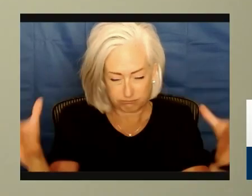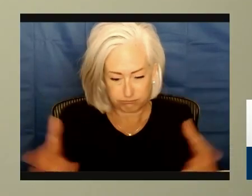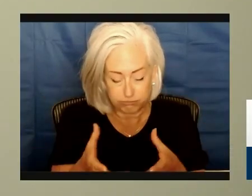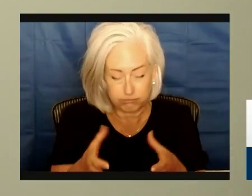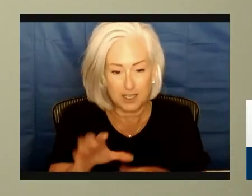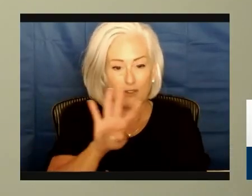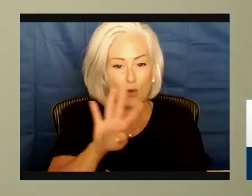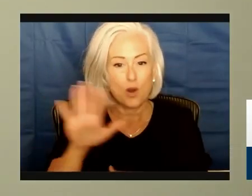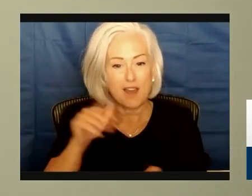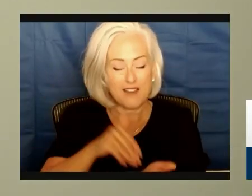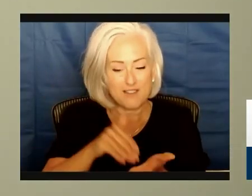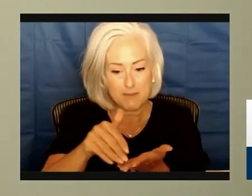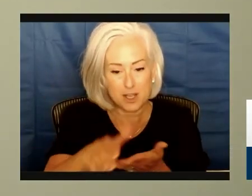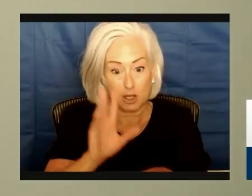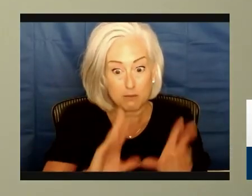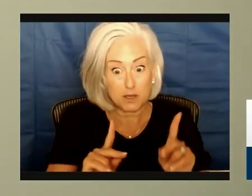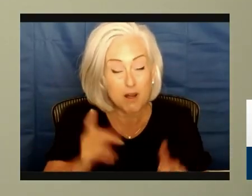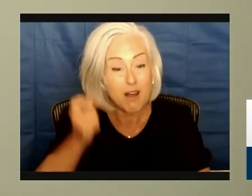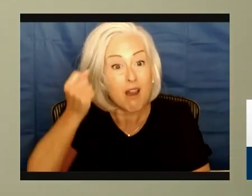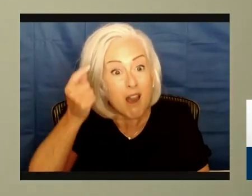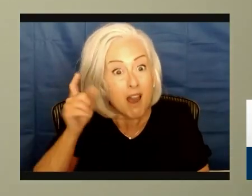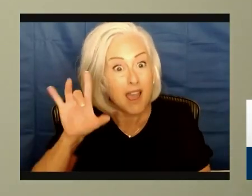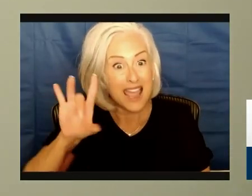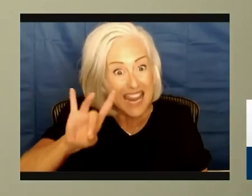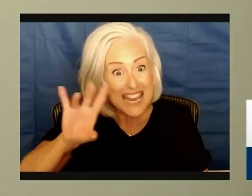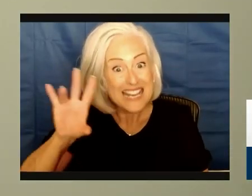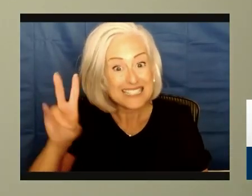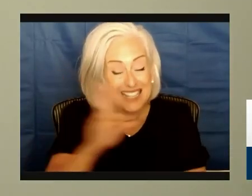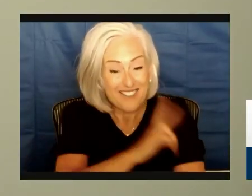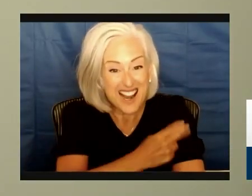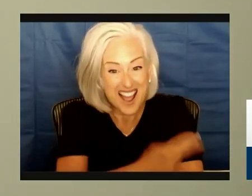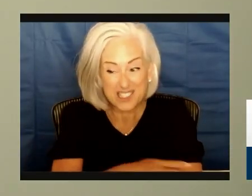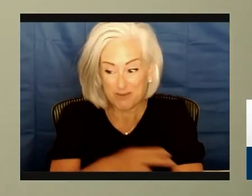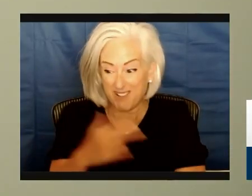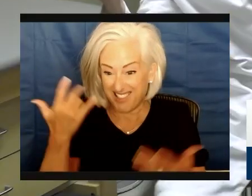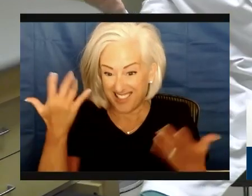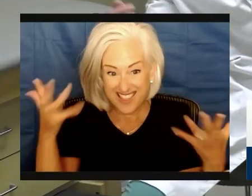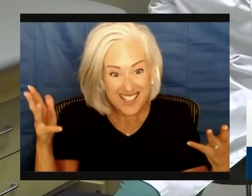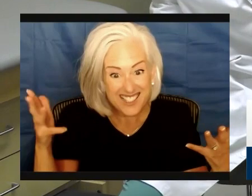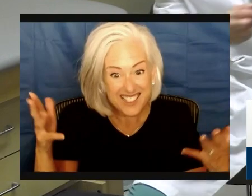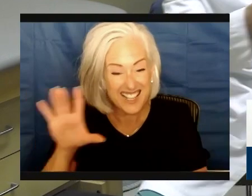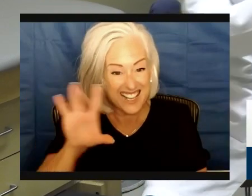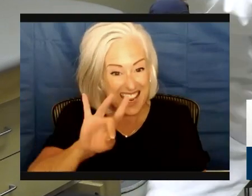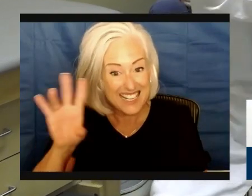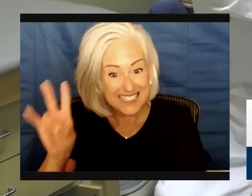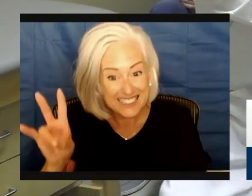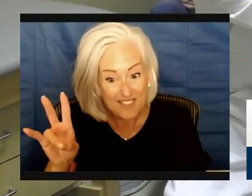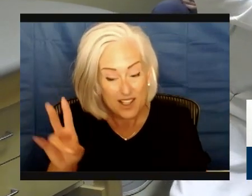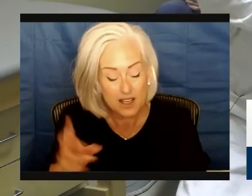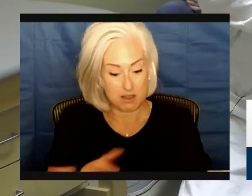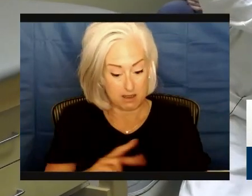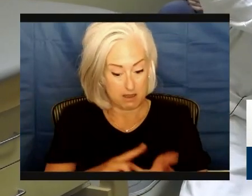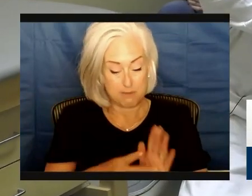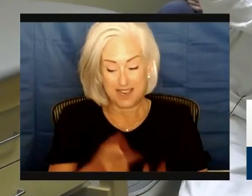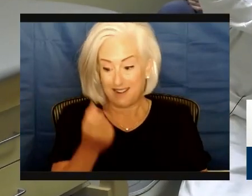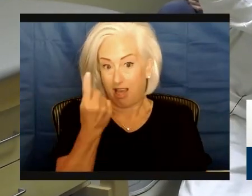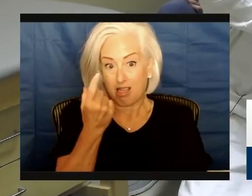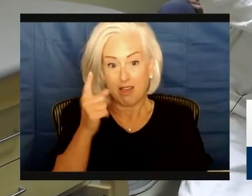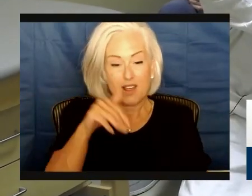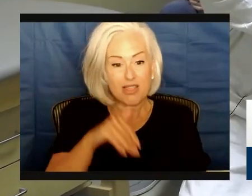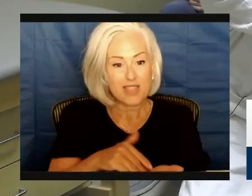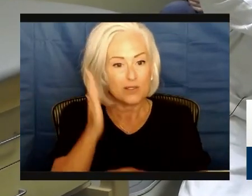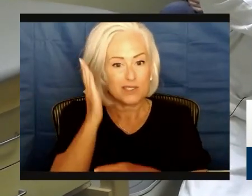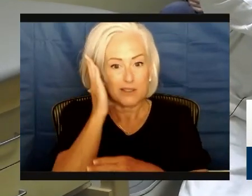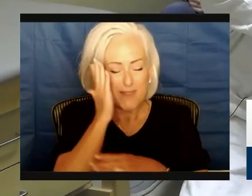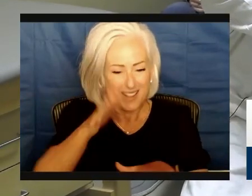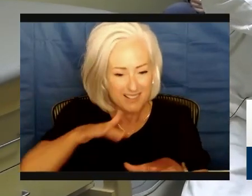only 87 hospitals with just over 11,000 beds to serve the entire country. This training is so